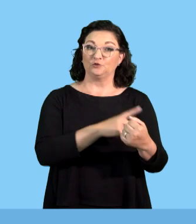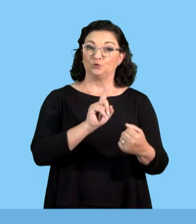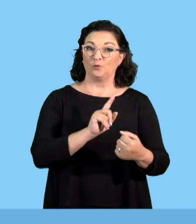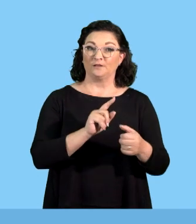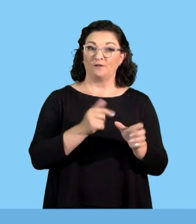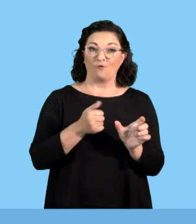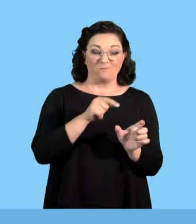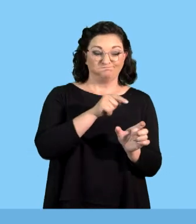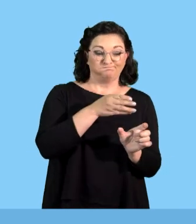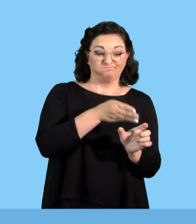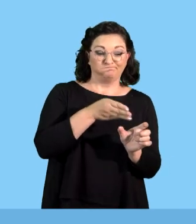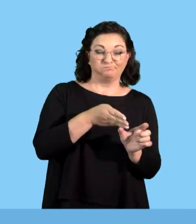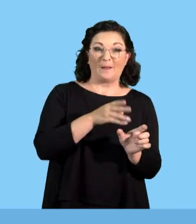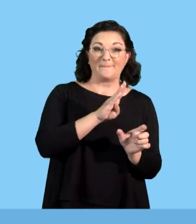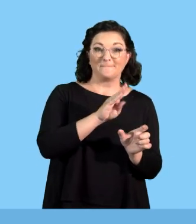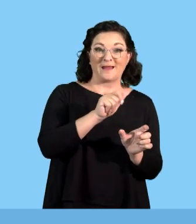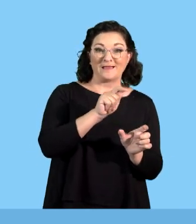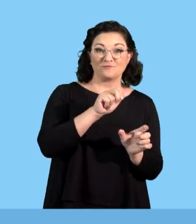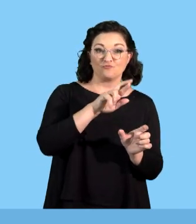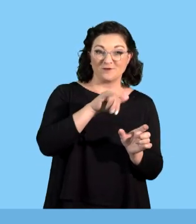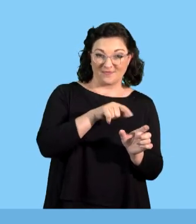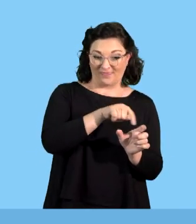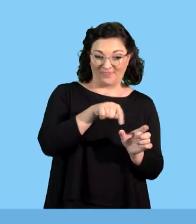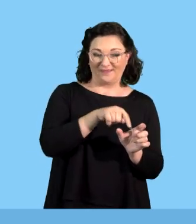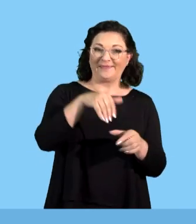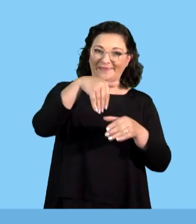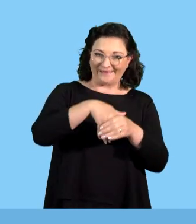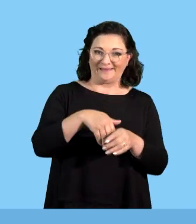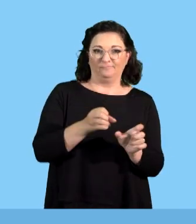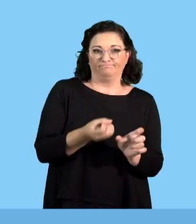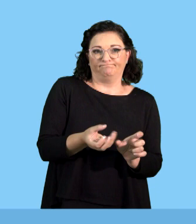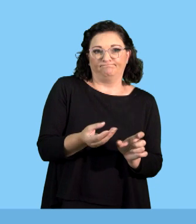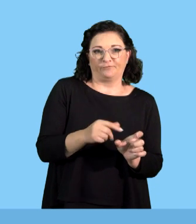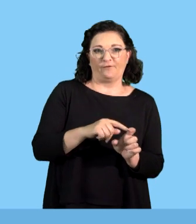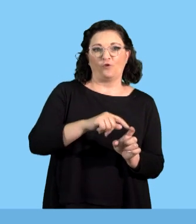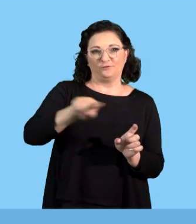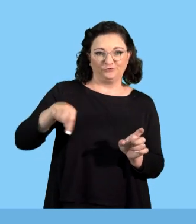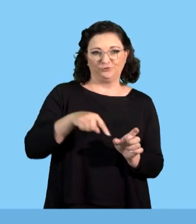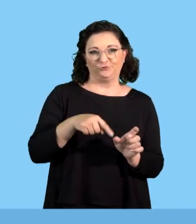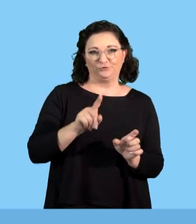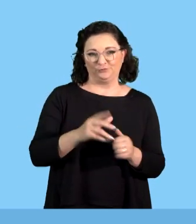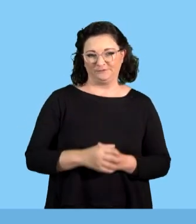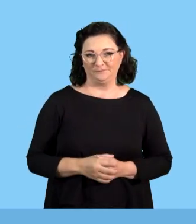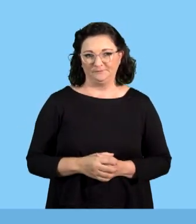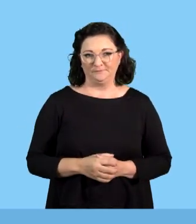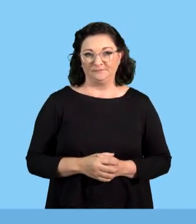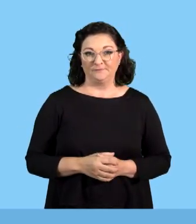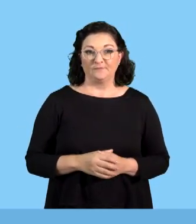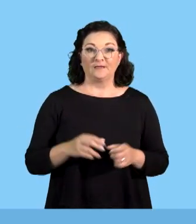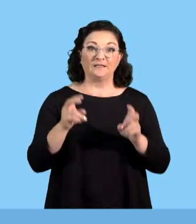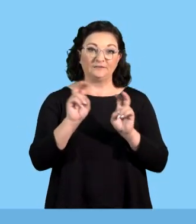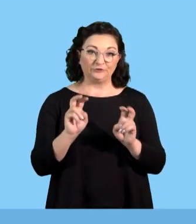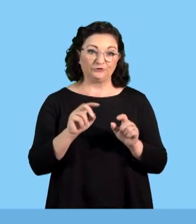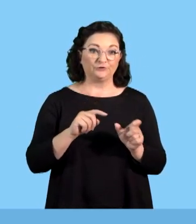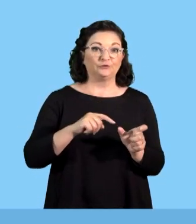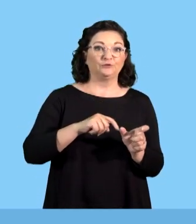battery has, or the type of energy that a battery supplies into the circuit. So an electric circuit, we